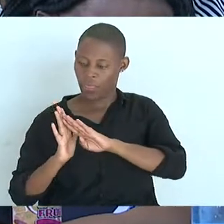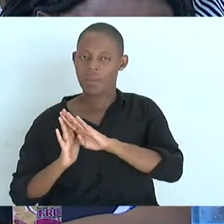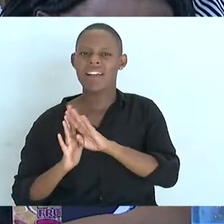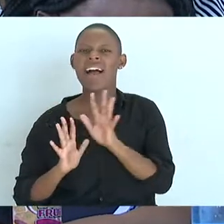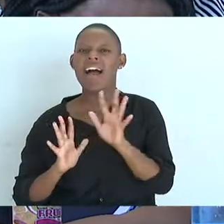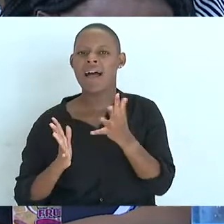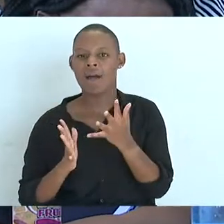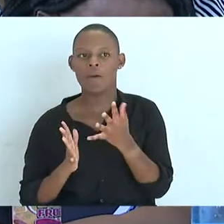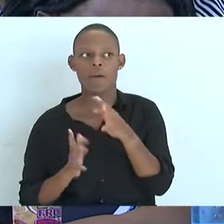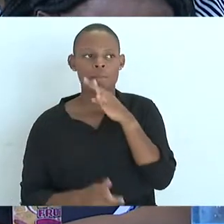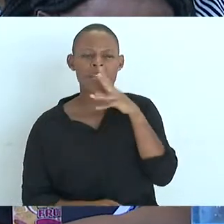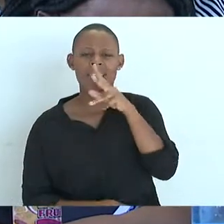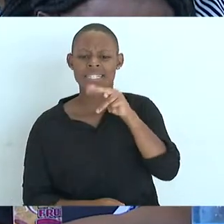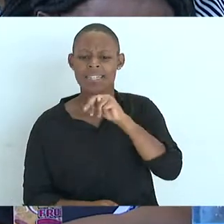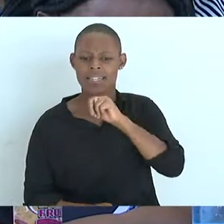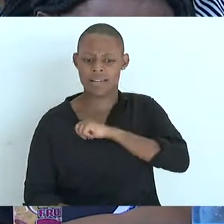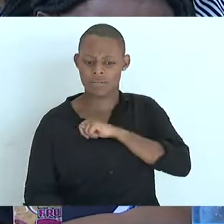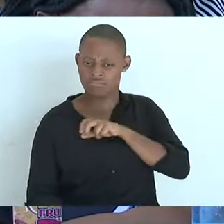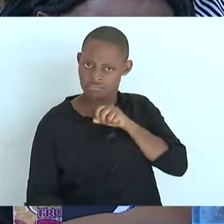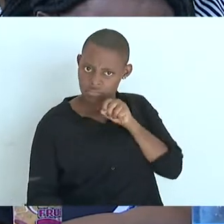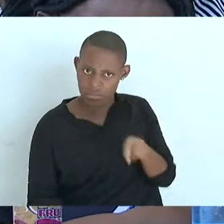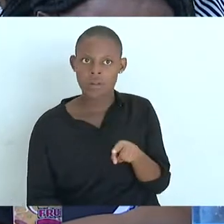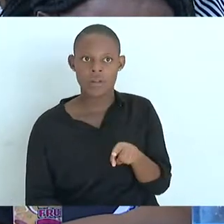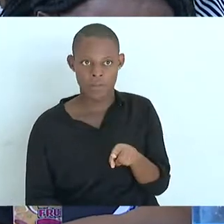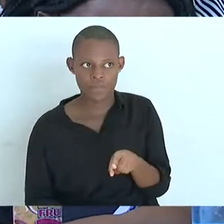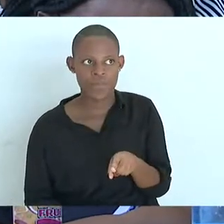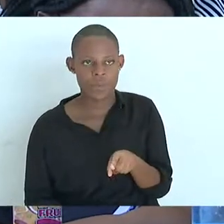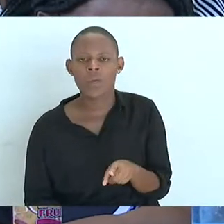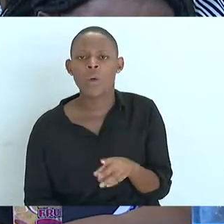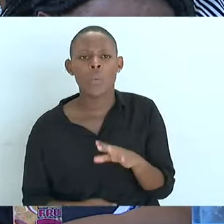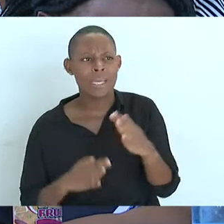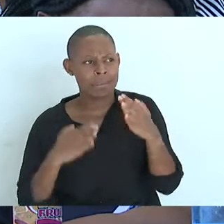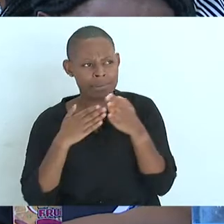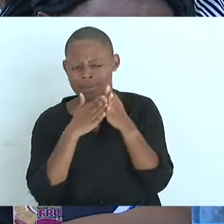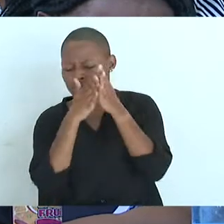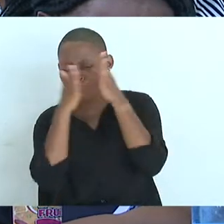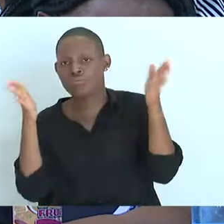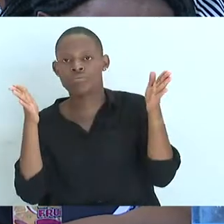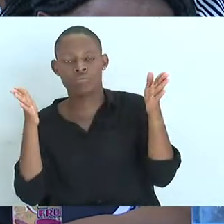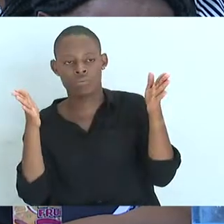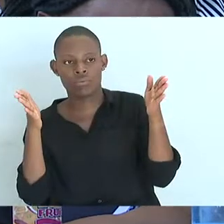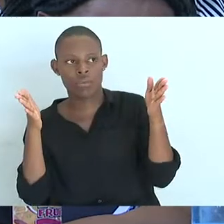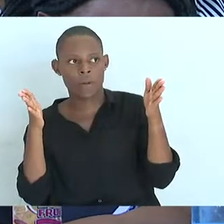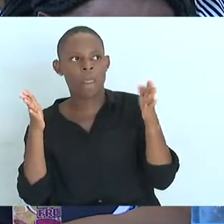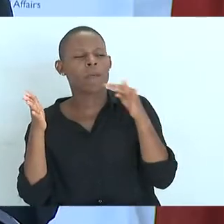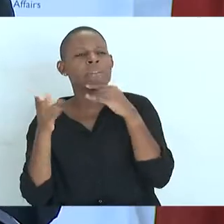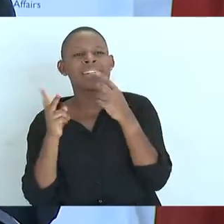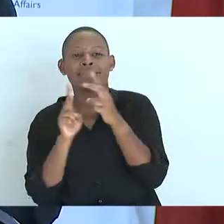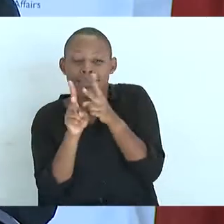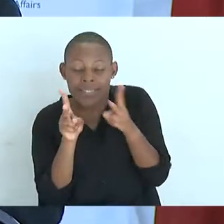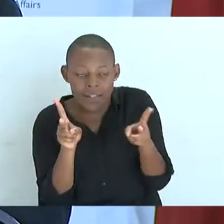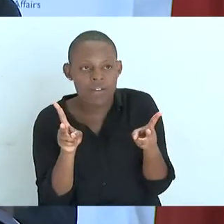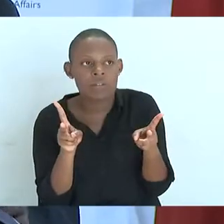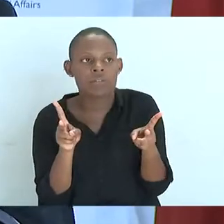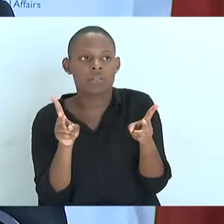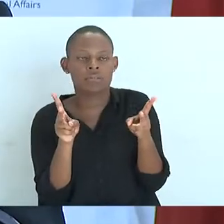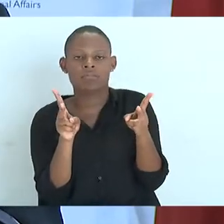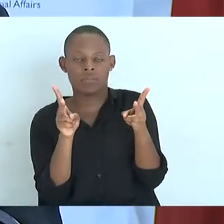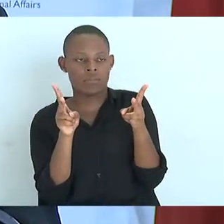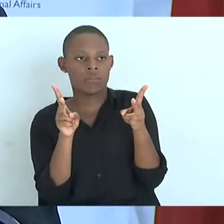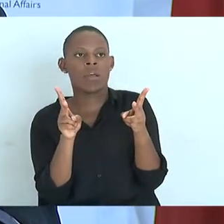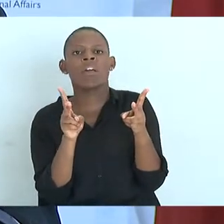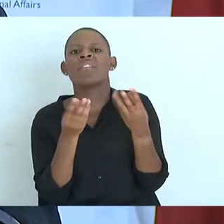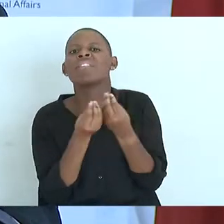as KwaZulu-Natal, and we are happy that we are a diverse economy. We're not an economy that relies on one or two things